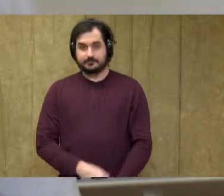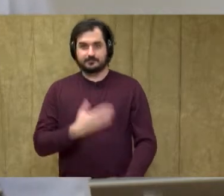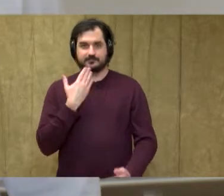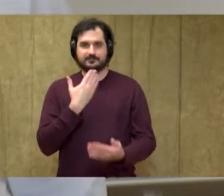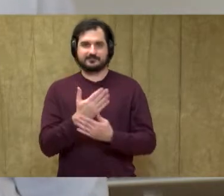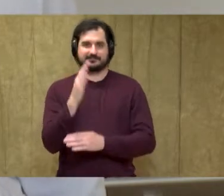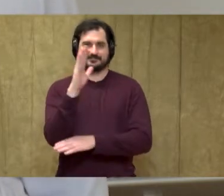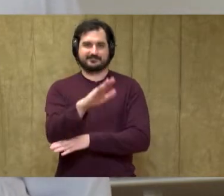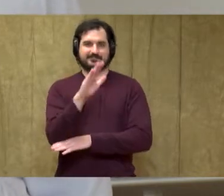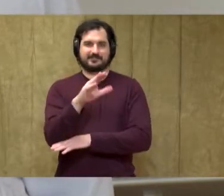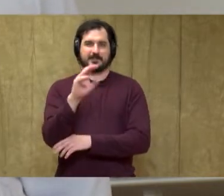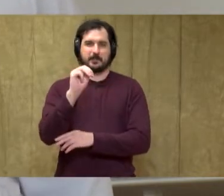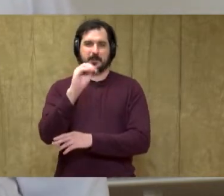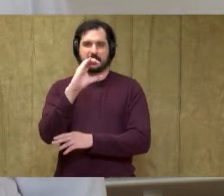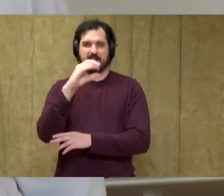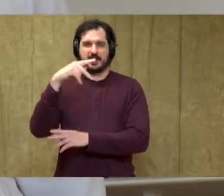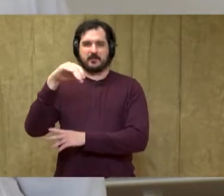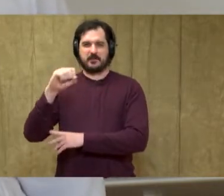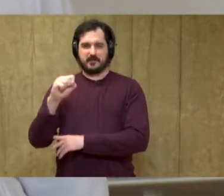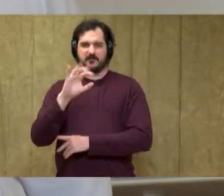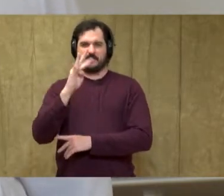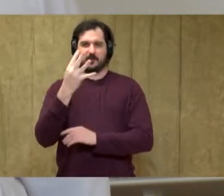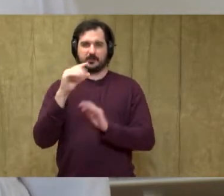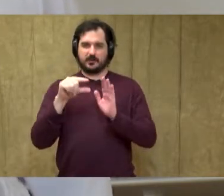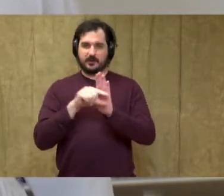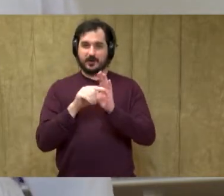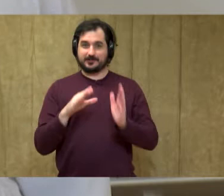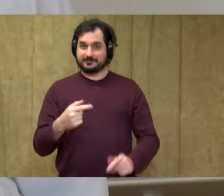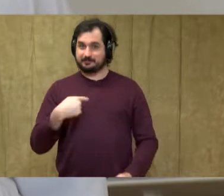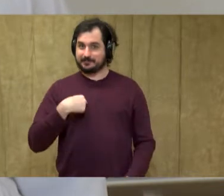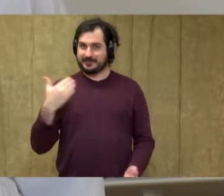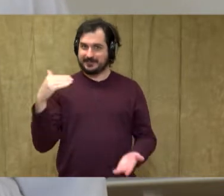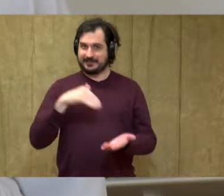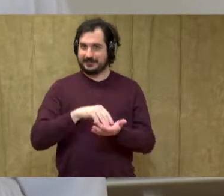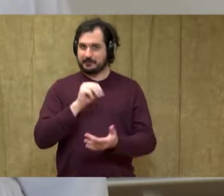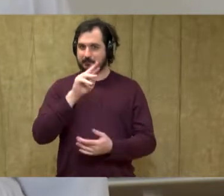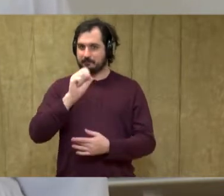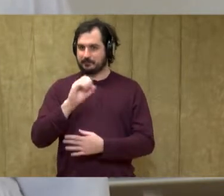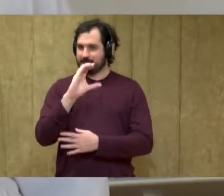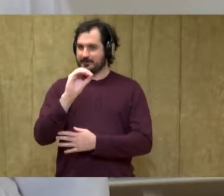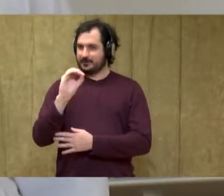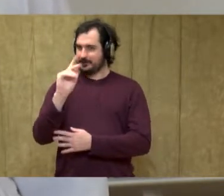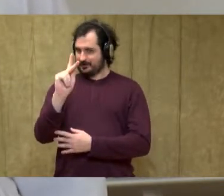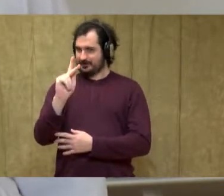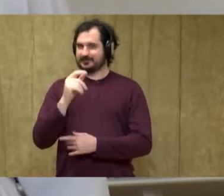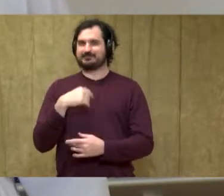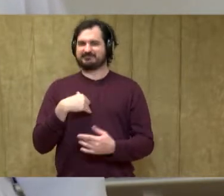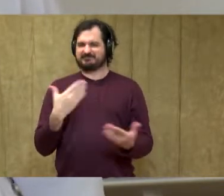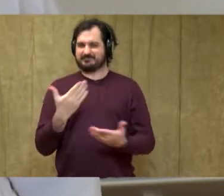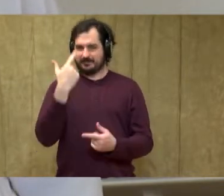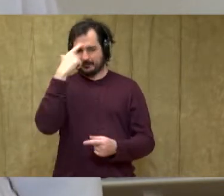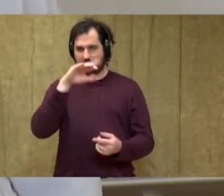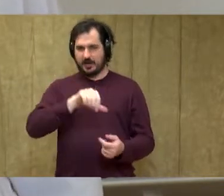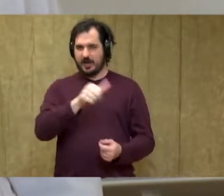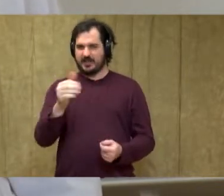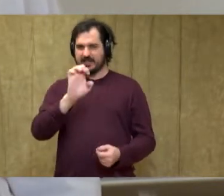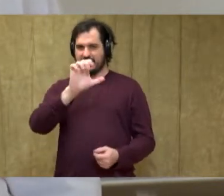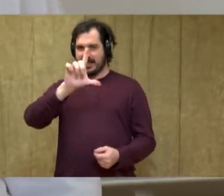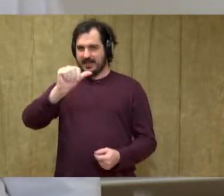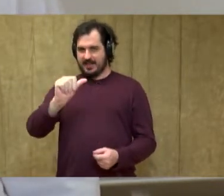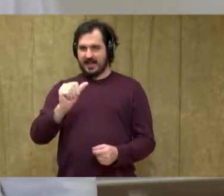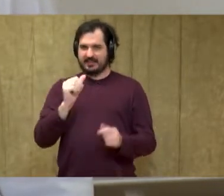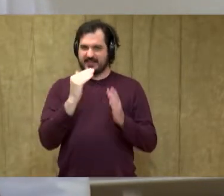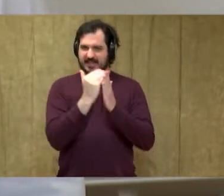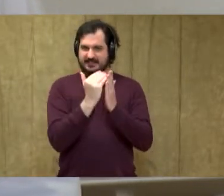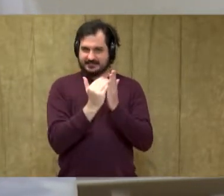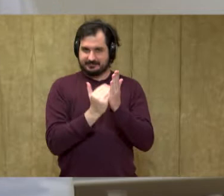Good afternoon, Mobile County fourth graders. It's me again, Miss Cook, here for another ELA lesson. And the last time I talked to